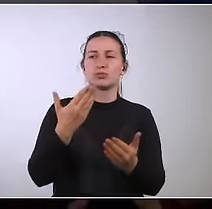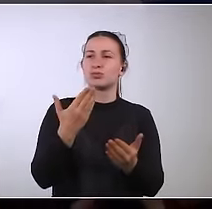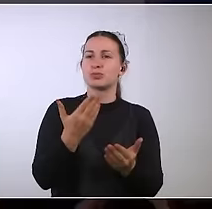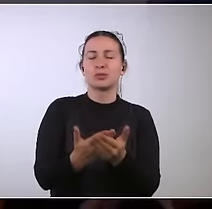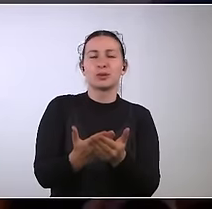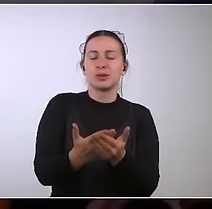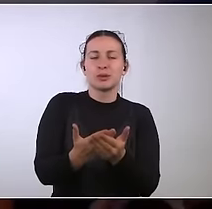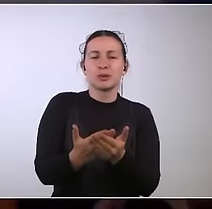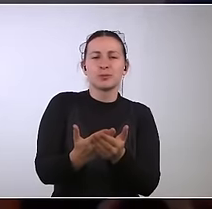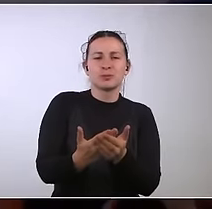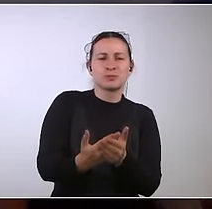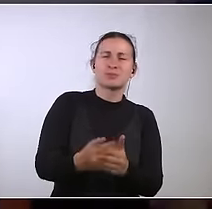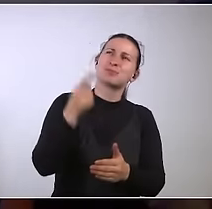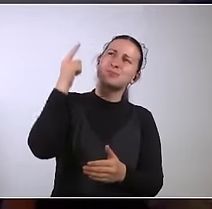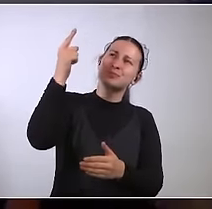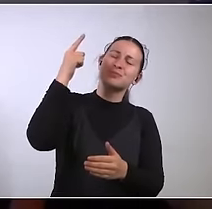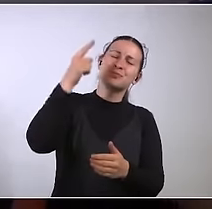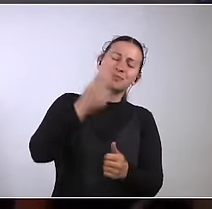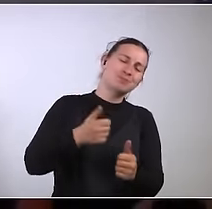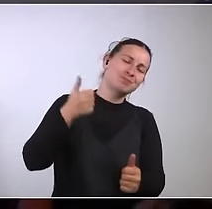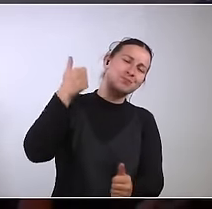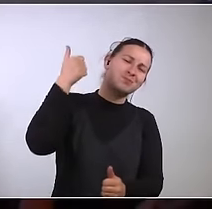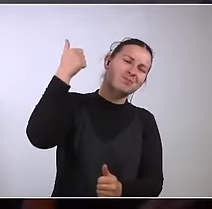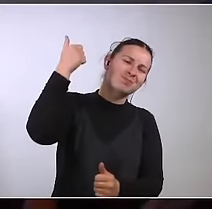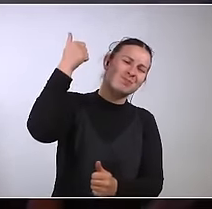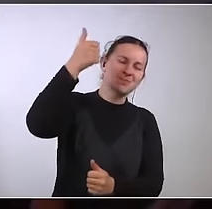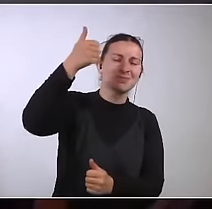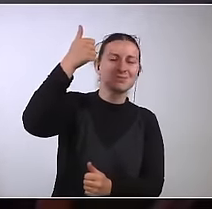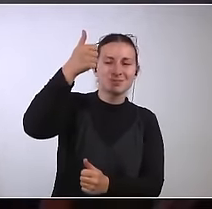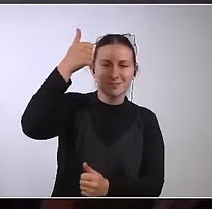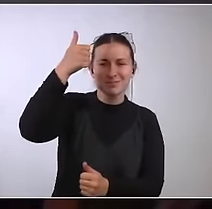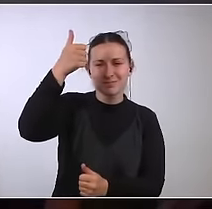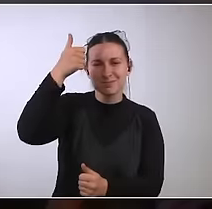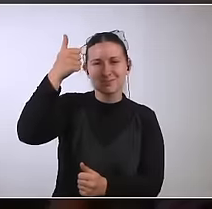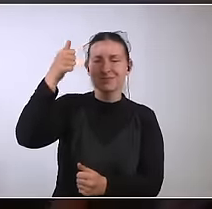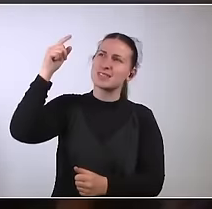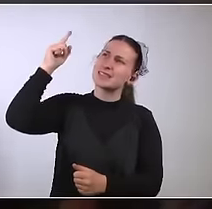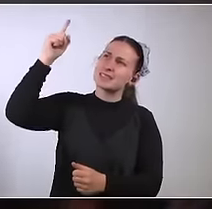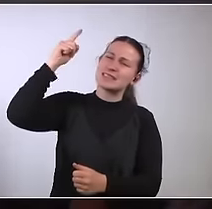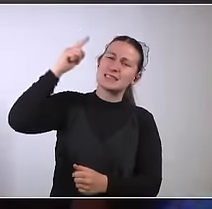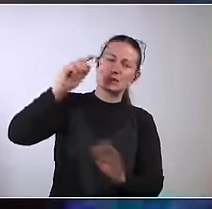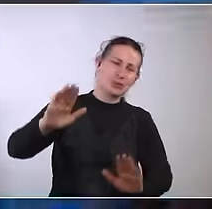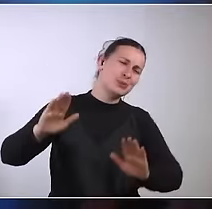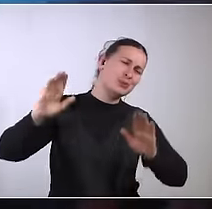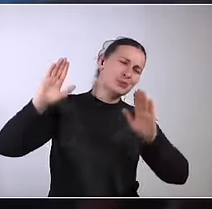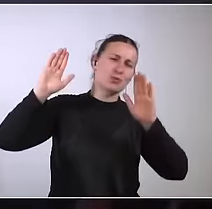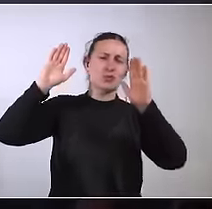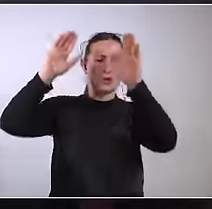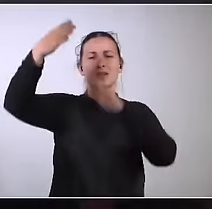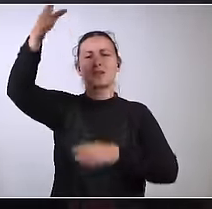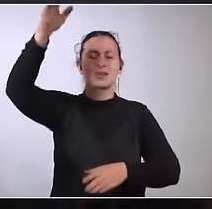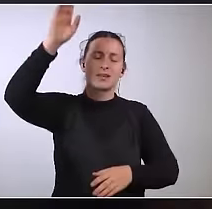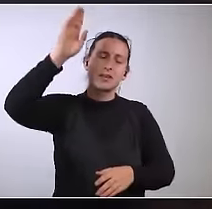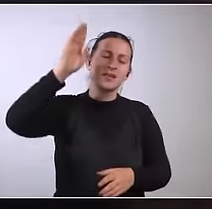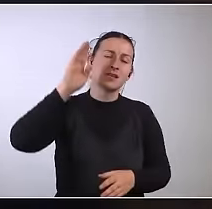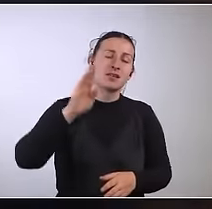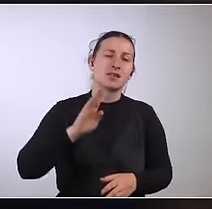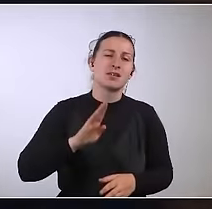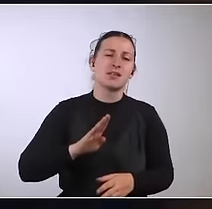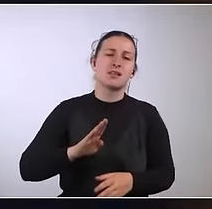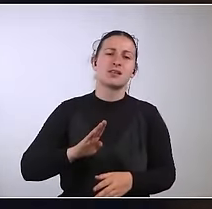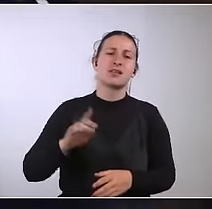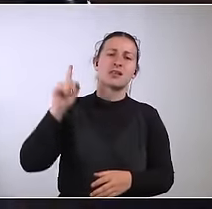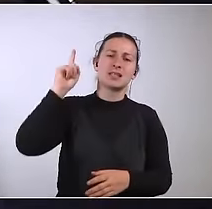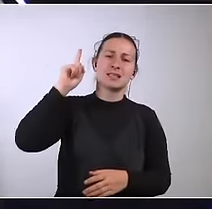would pray. He is the sweet rose of Sharon. He is the great I am. He is the star